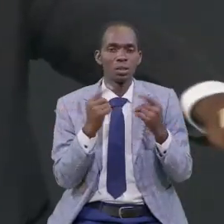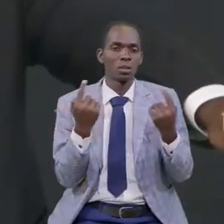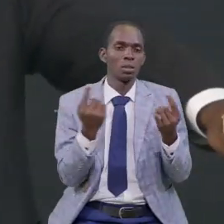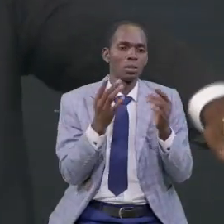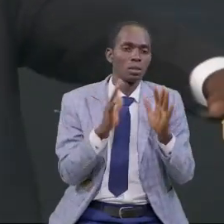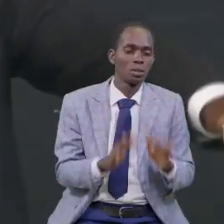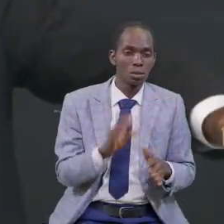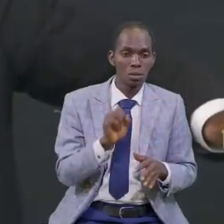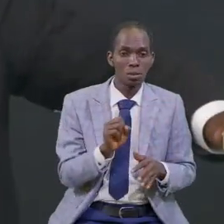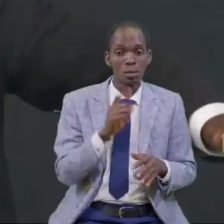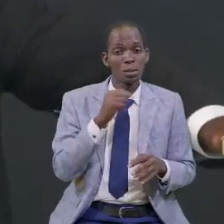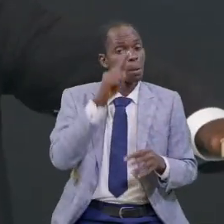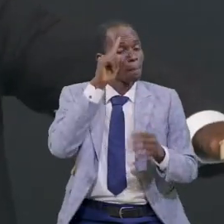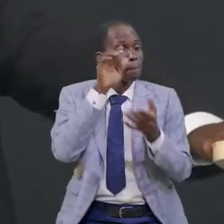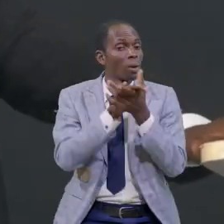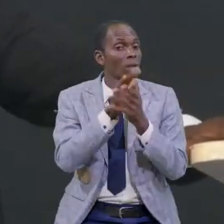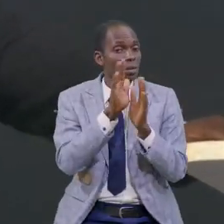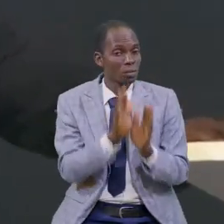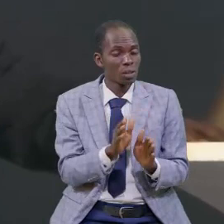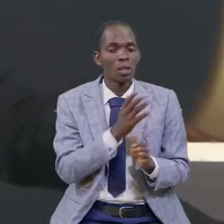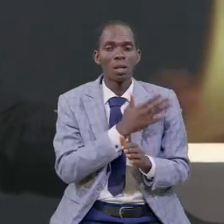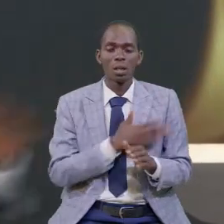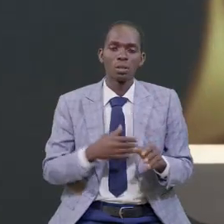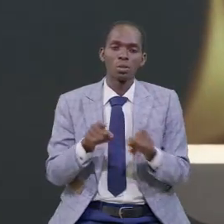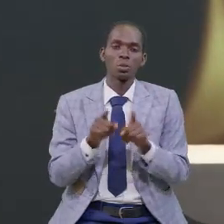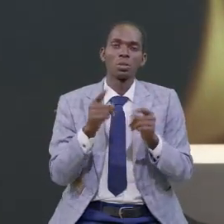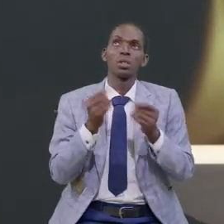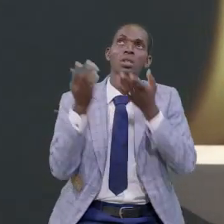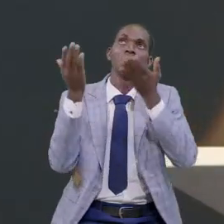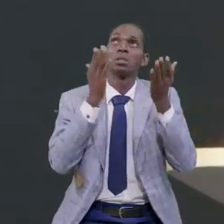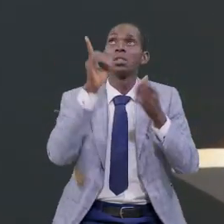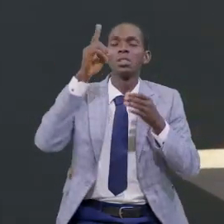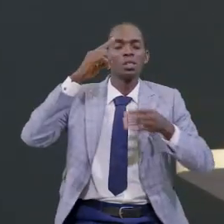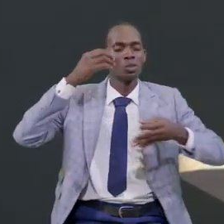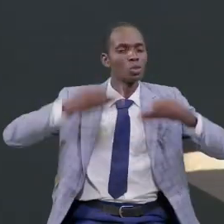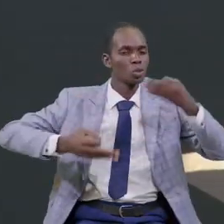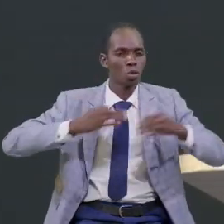saints, and the servants. He judges all. In John